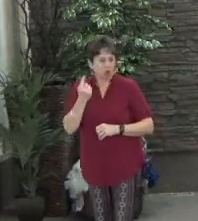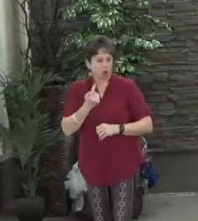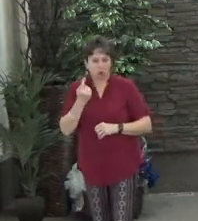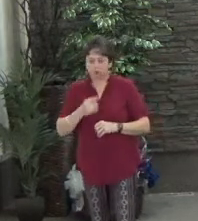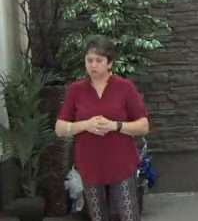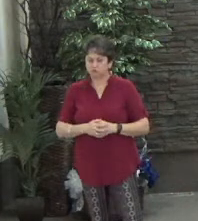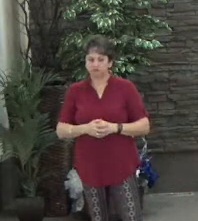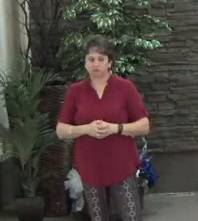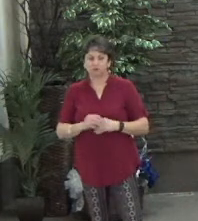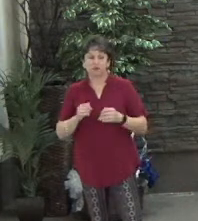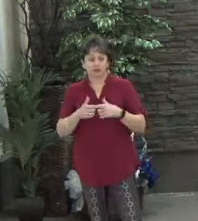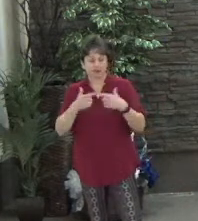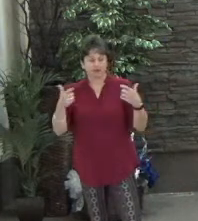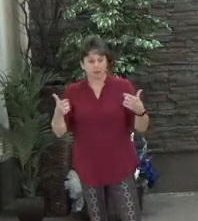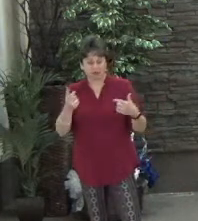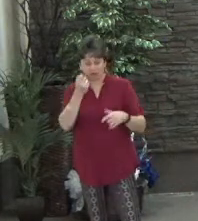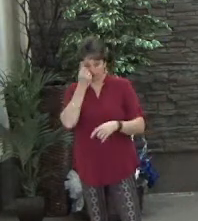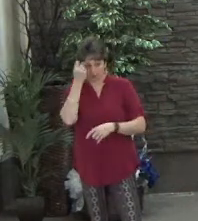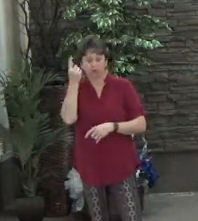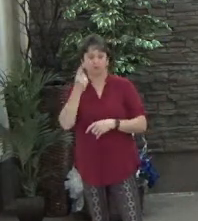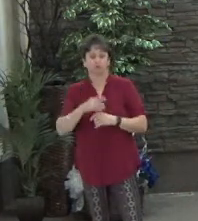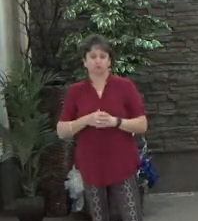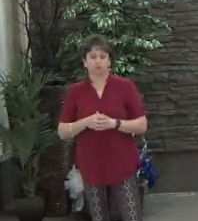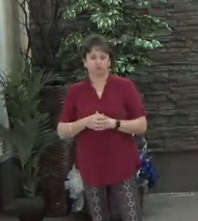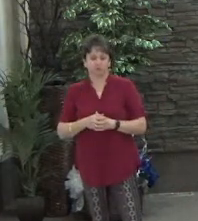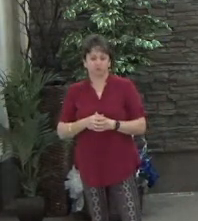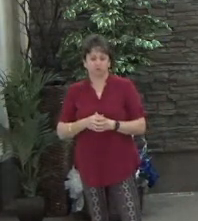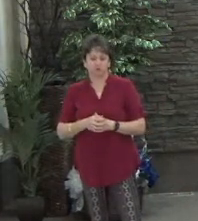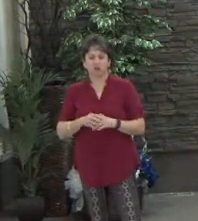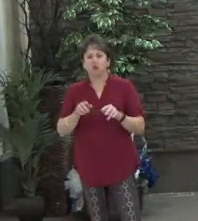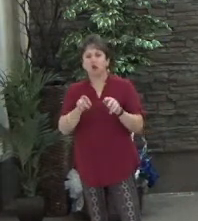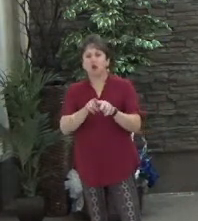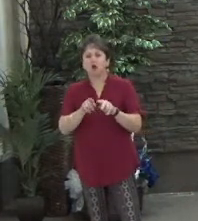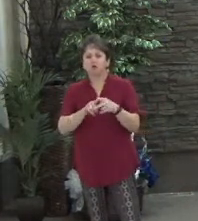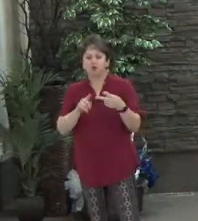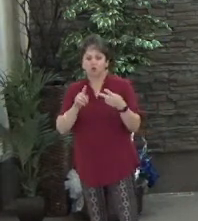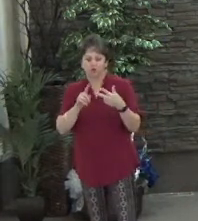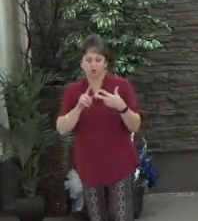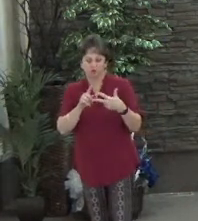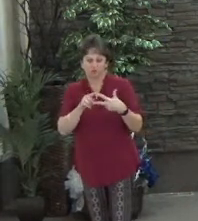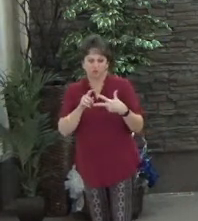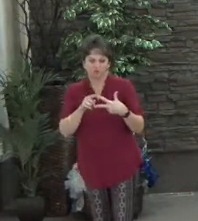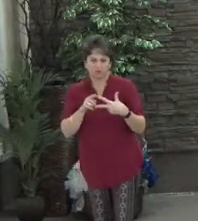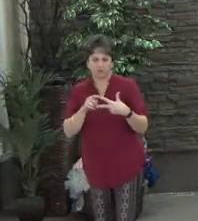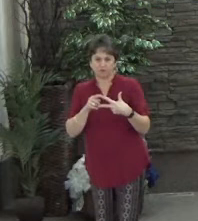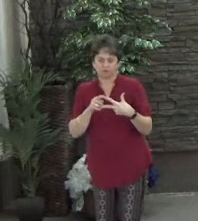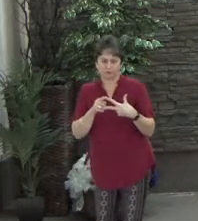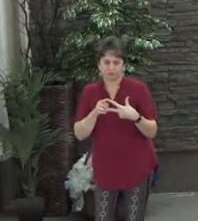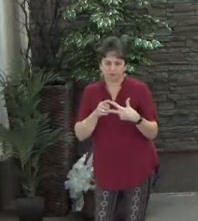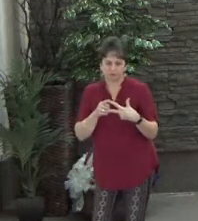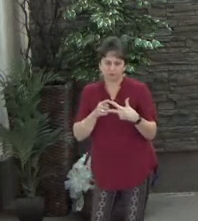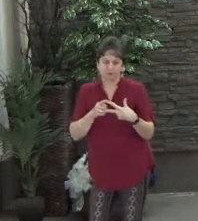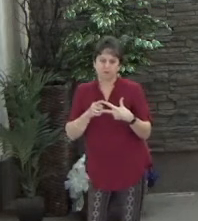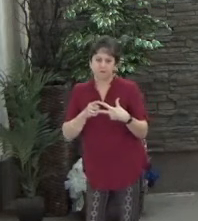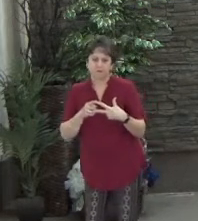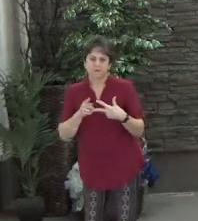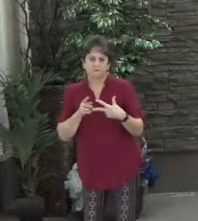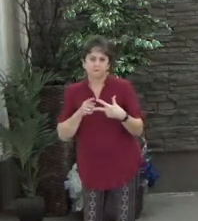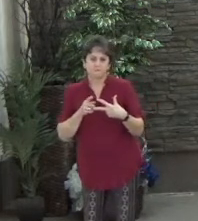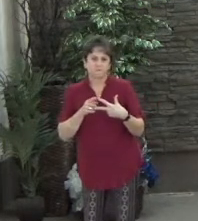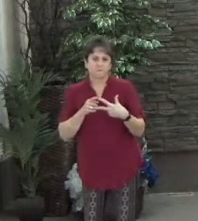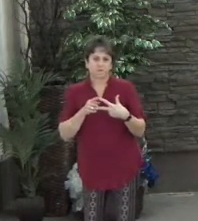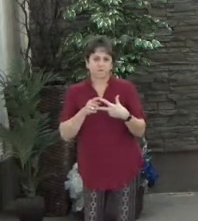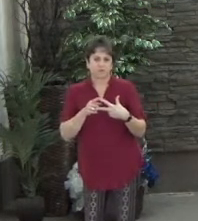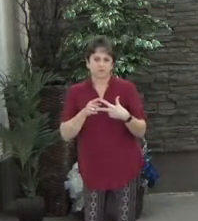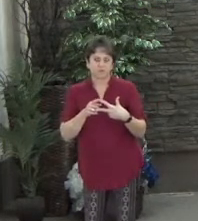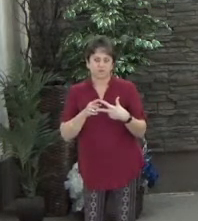And that's a big realization for them. But they also realize, moving a little bit farther, they realize that